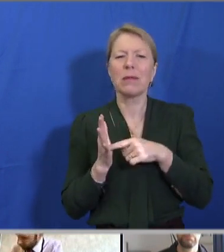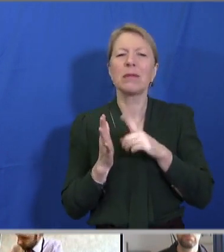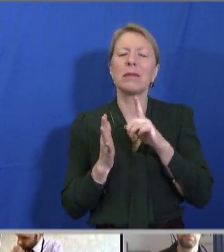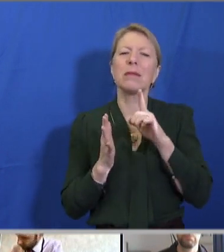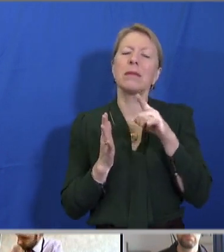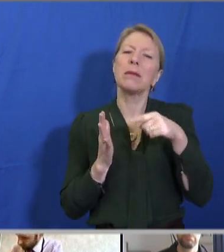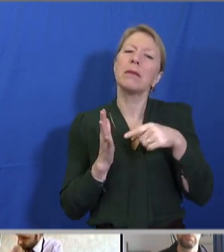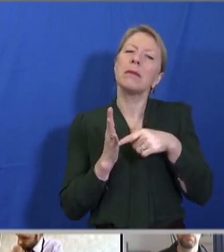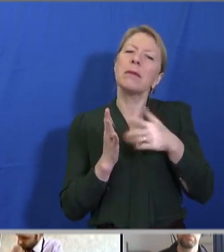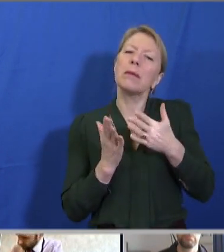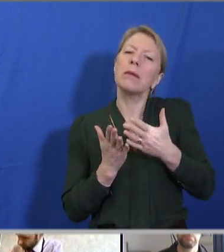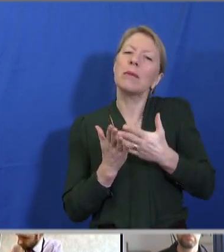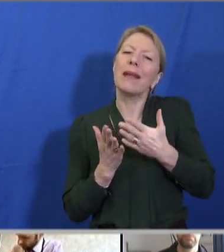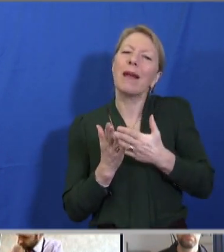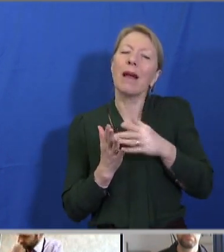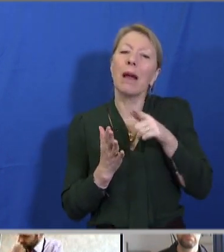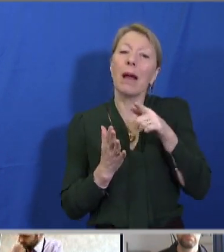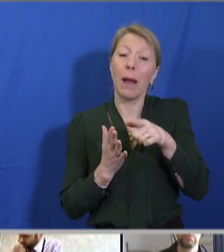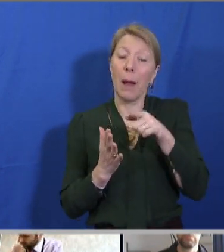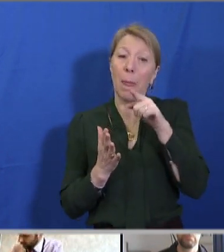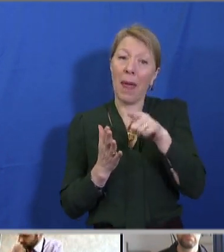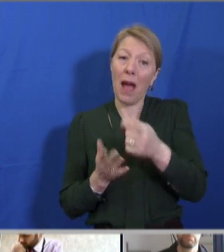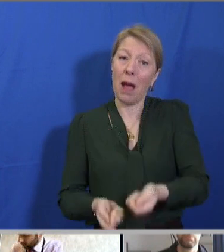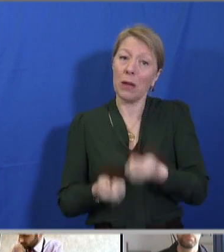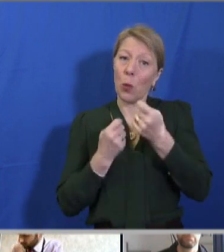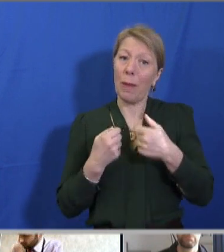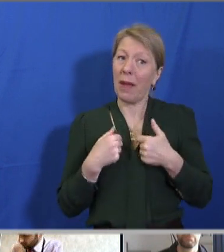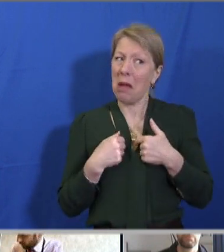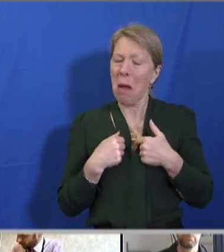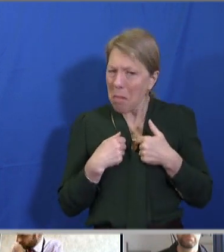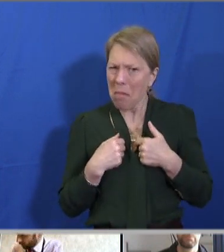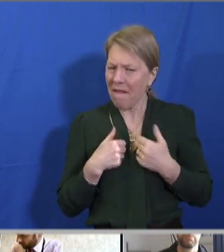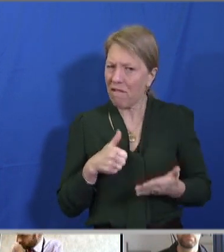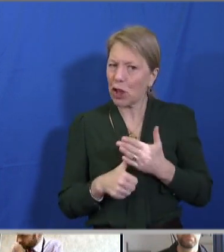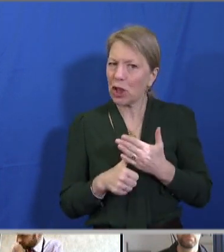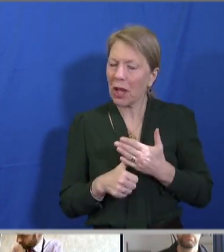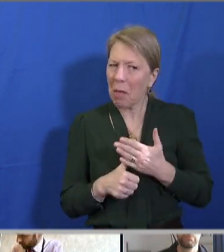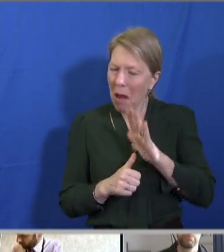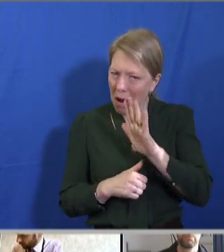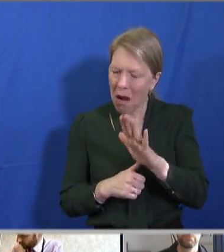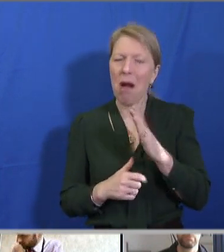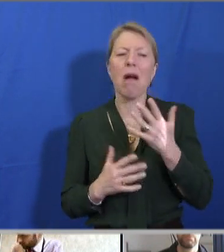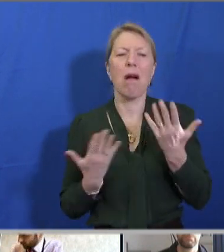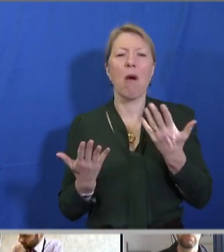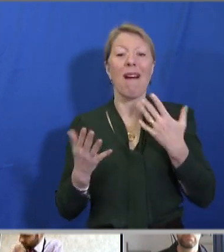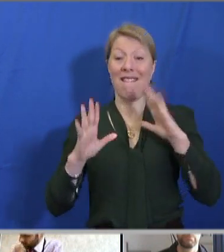has been raised with me before now, but certainly something that I'll get officials to follow up on after this meeting, or you can have